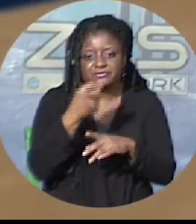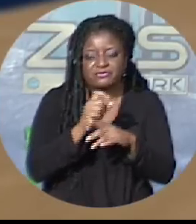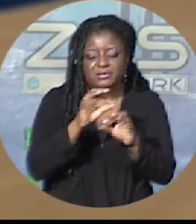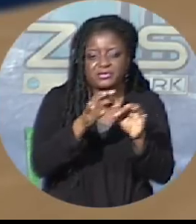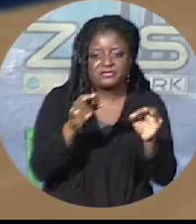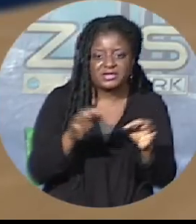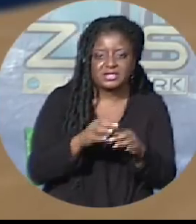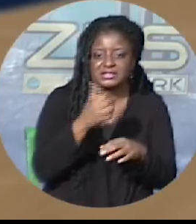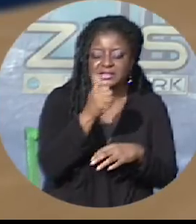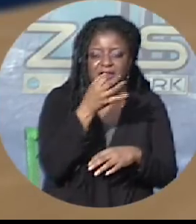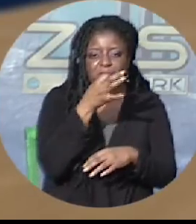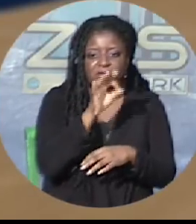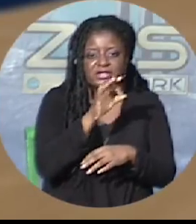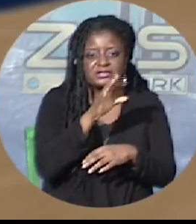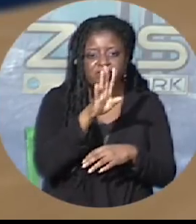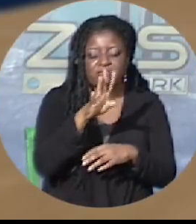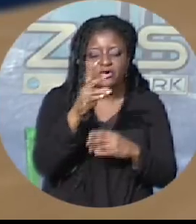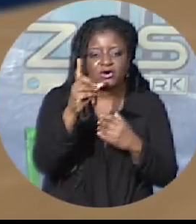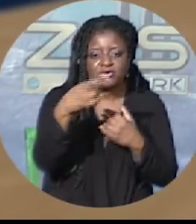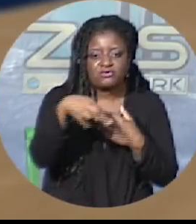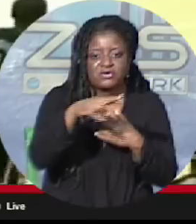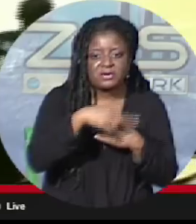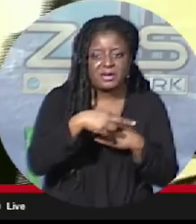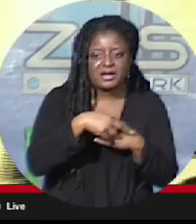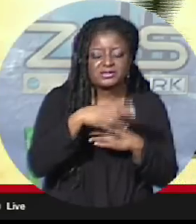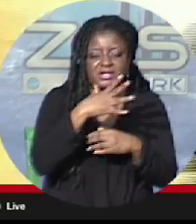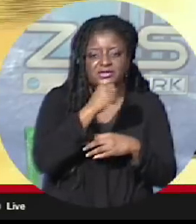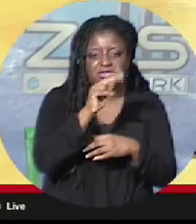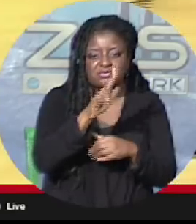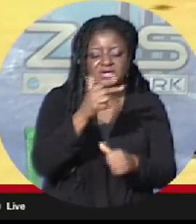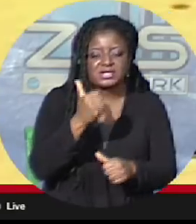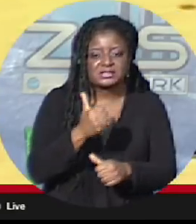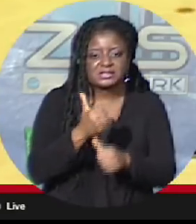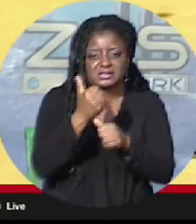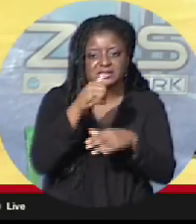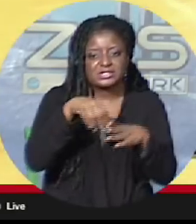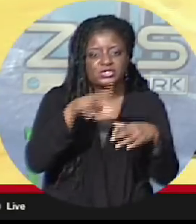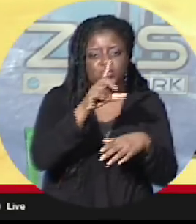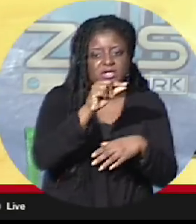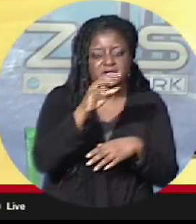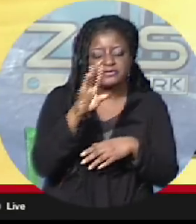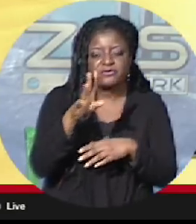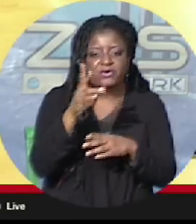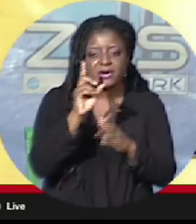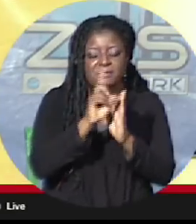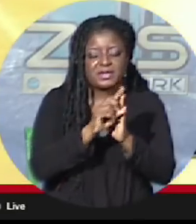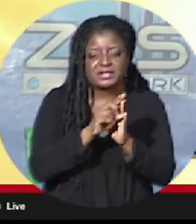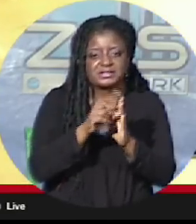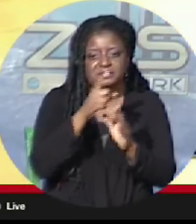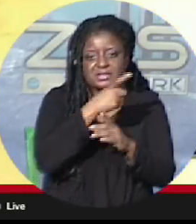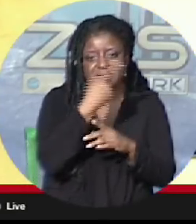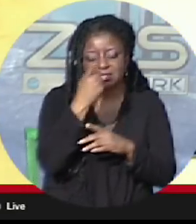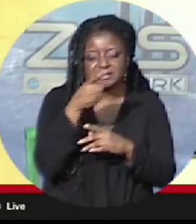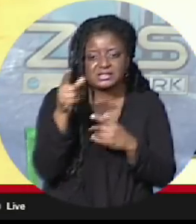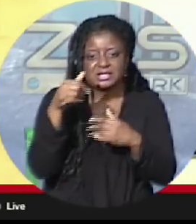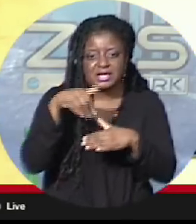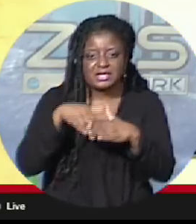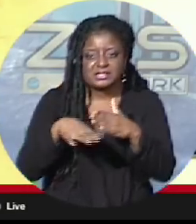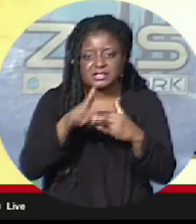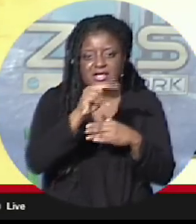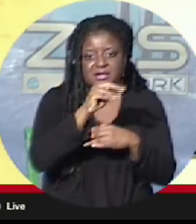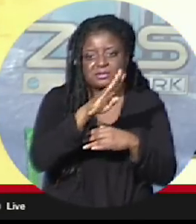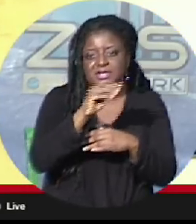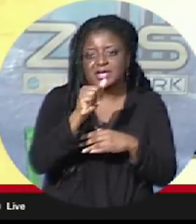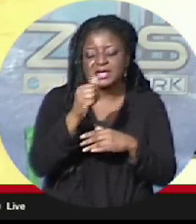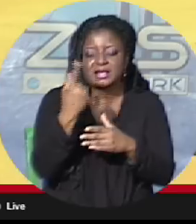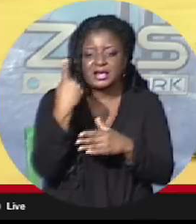3 assists in 24 minutes. Now, because of his transition into the NBA last year, Buddy was not